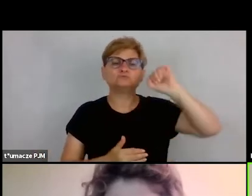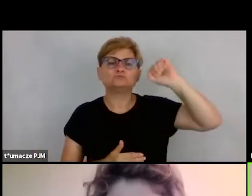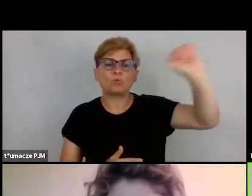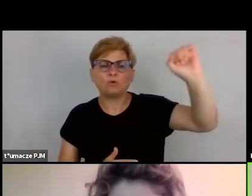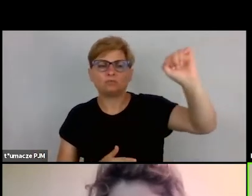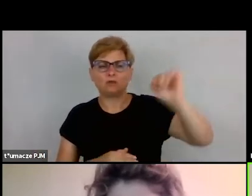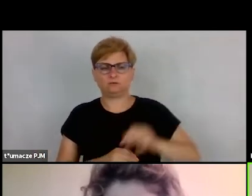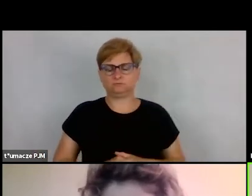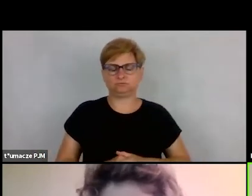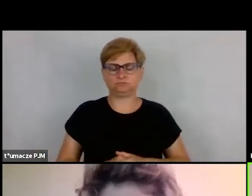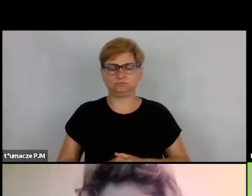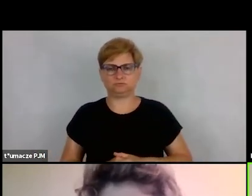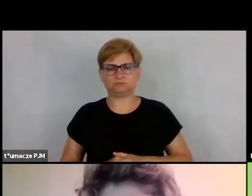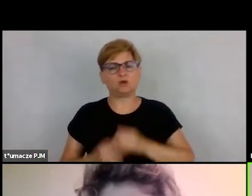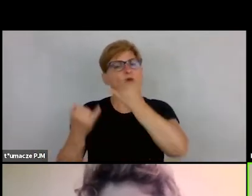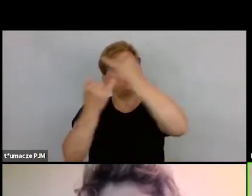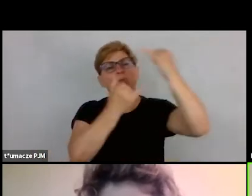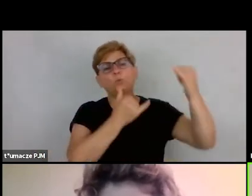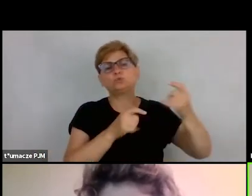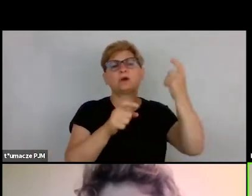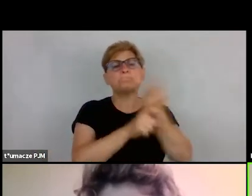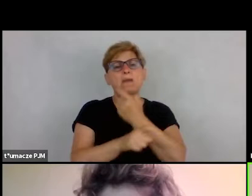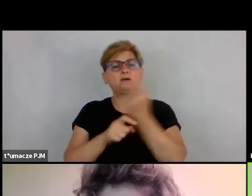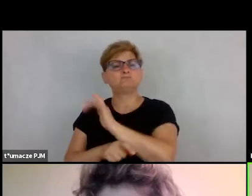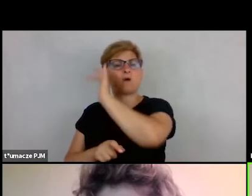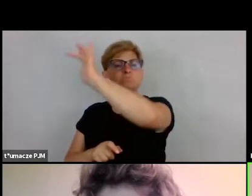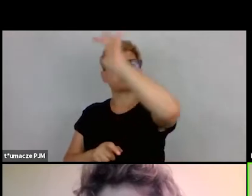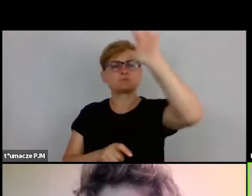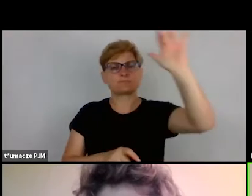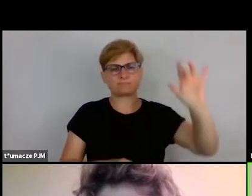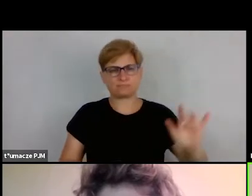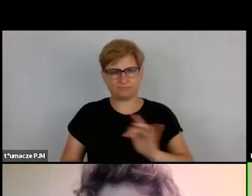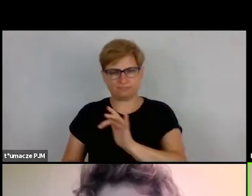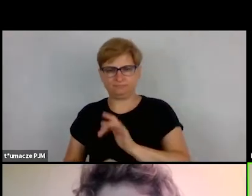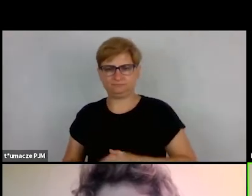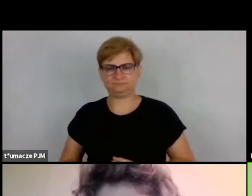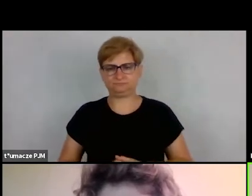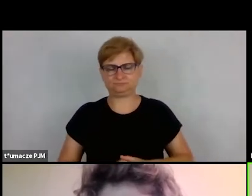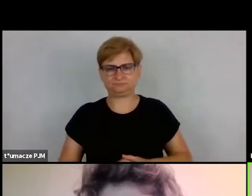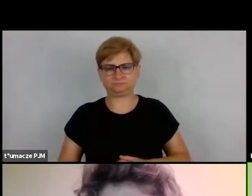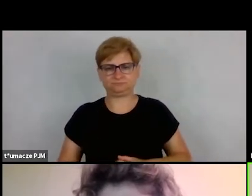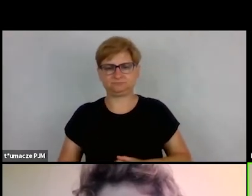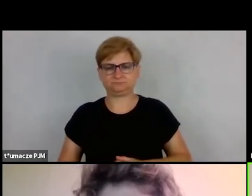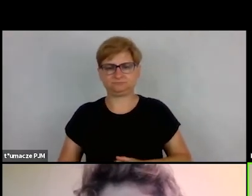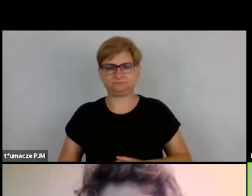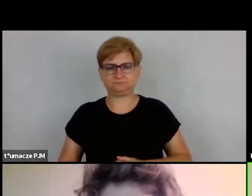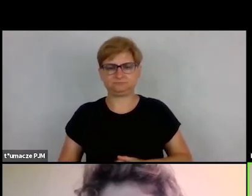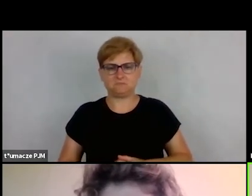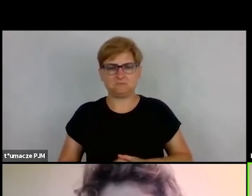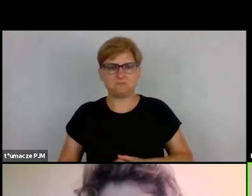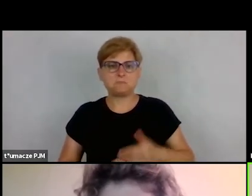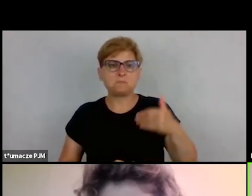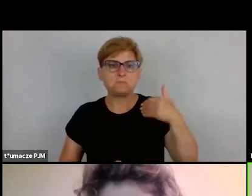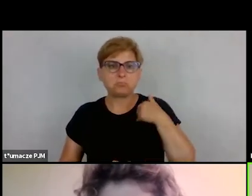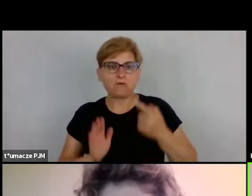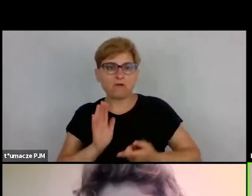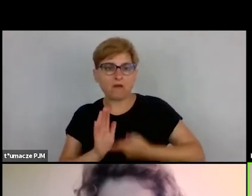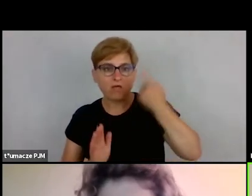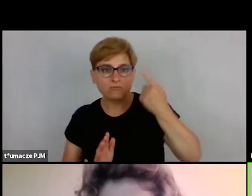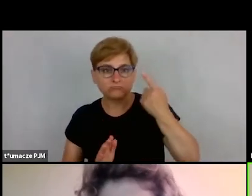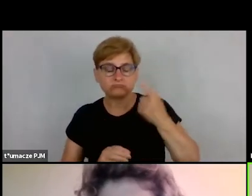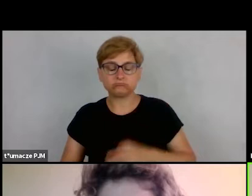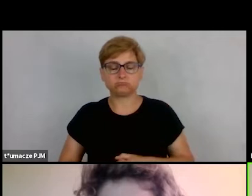one day my then partner came home. She was working at a battered women's shelter, and she said she had heard this presentation from this